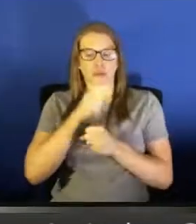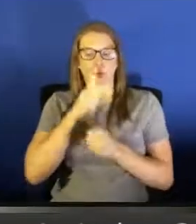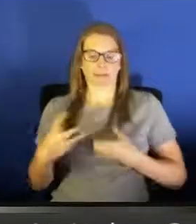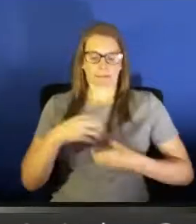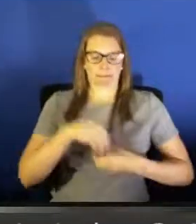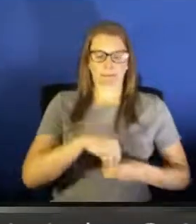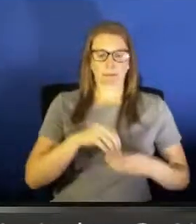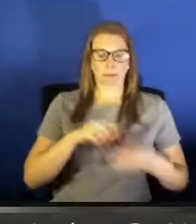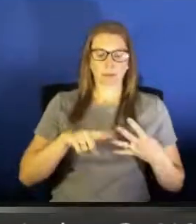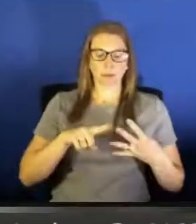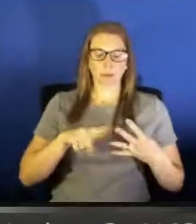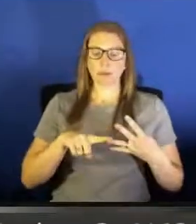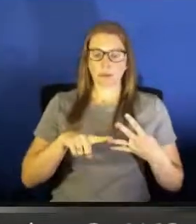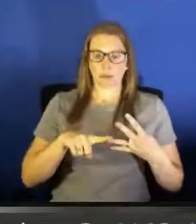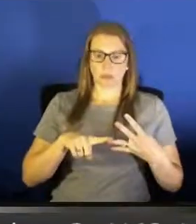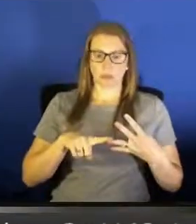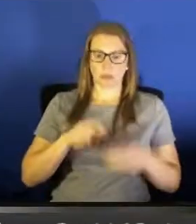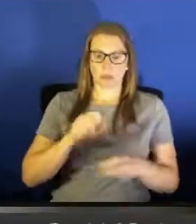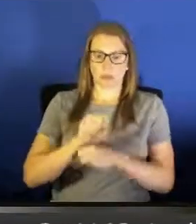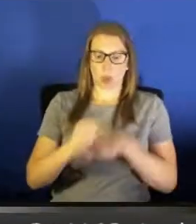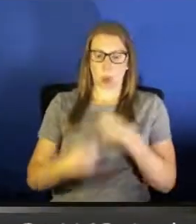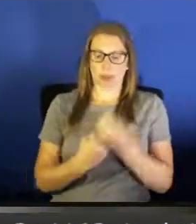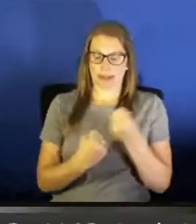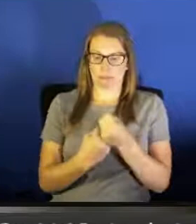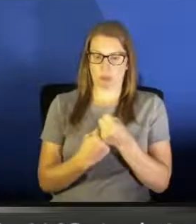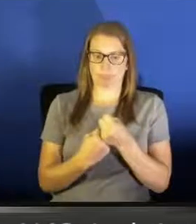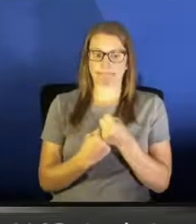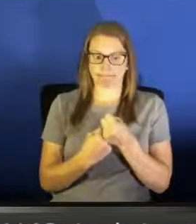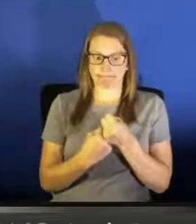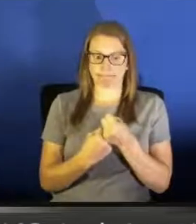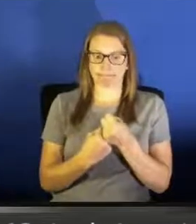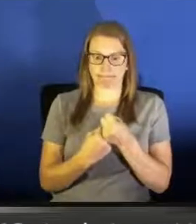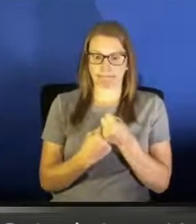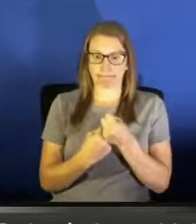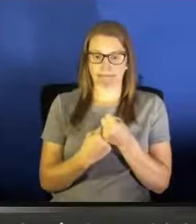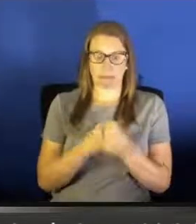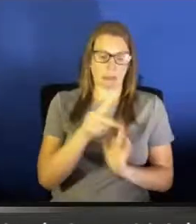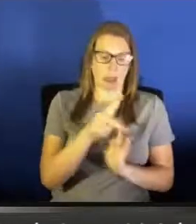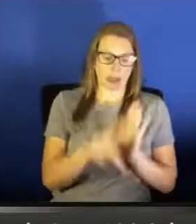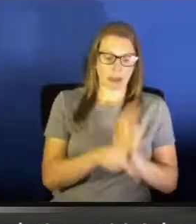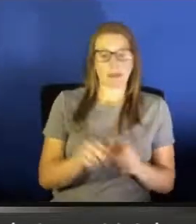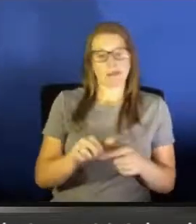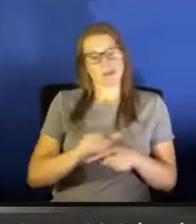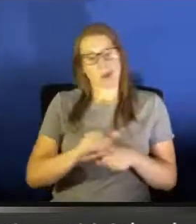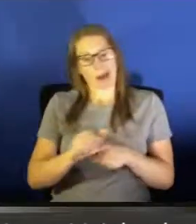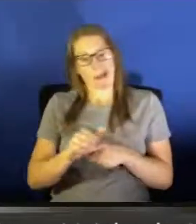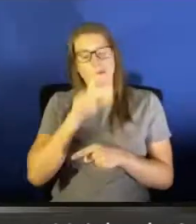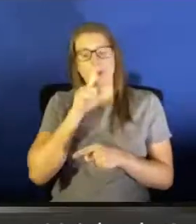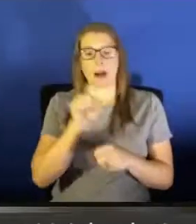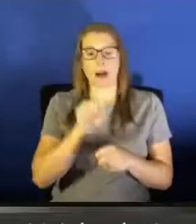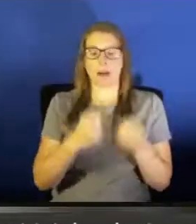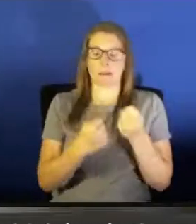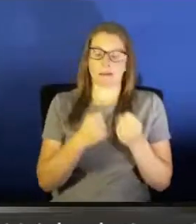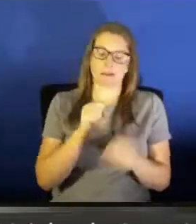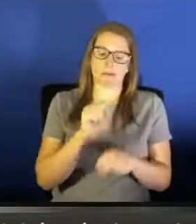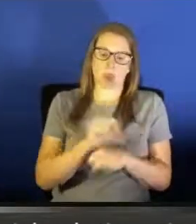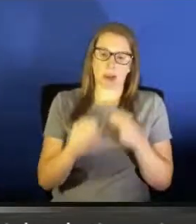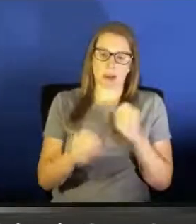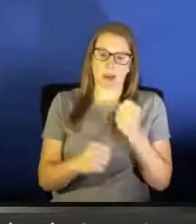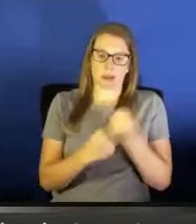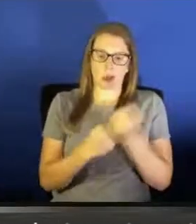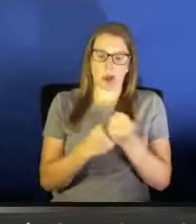pillar is about employee support and policies, practices for employee support. And the fourth one is about